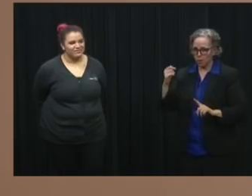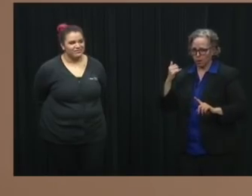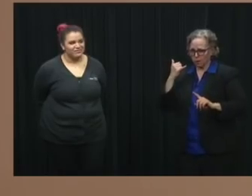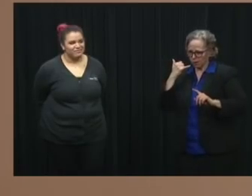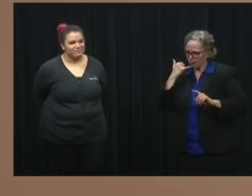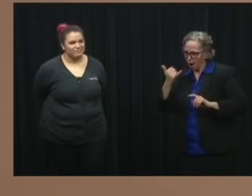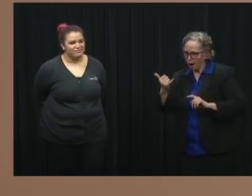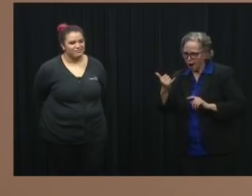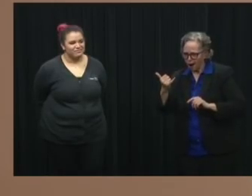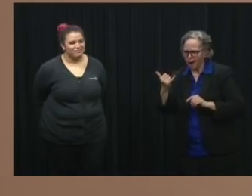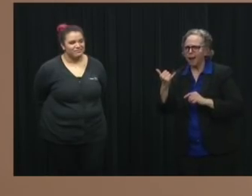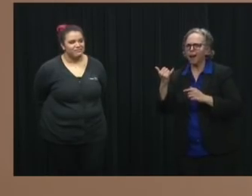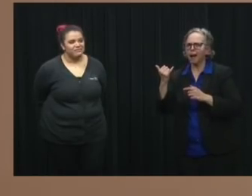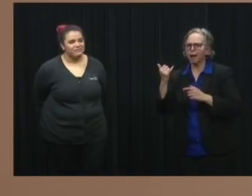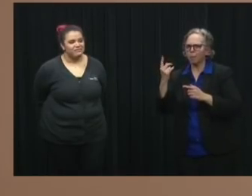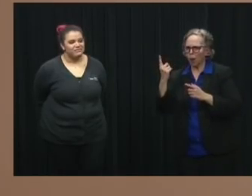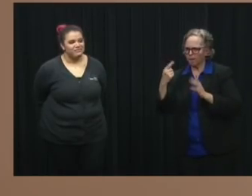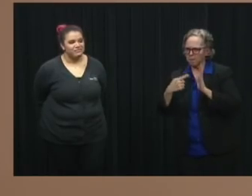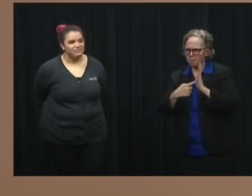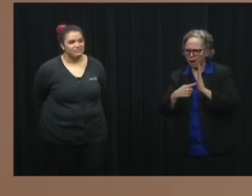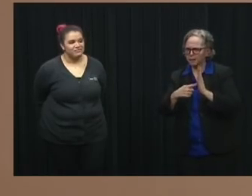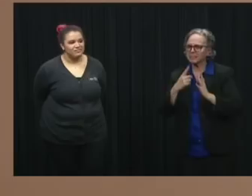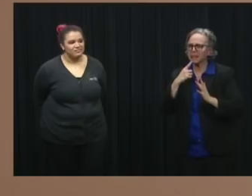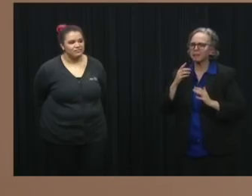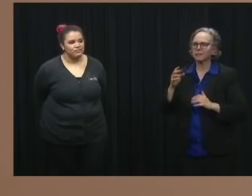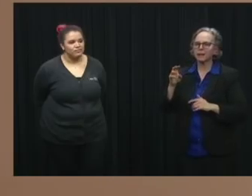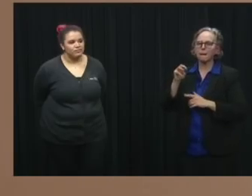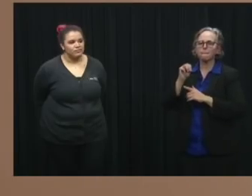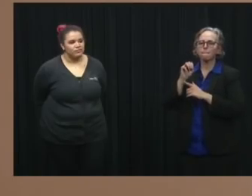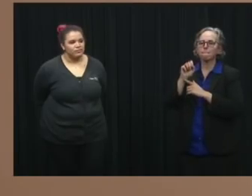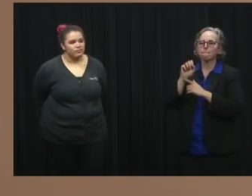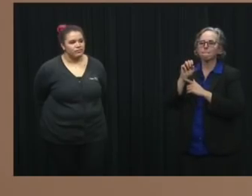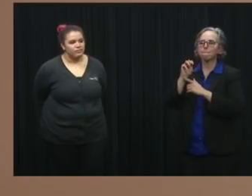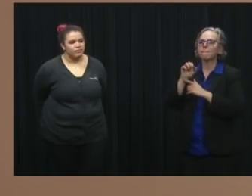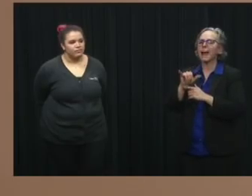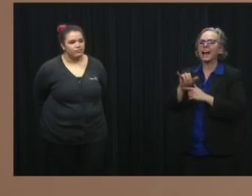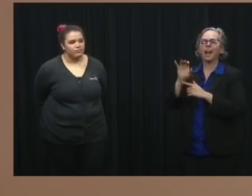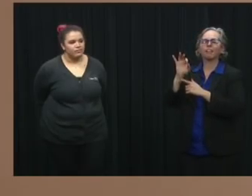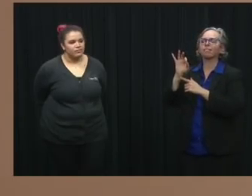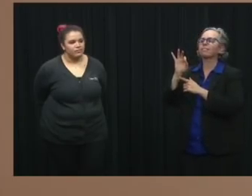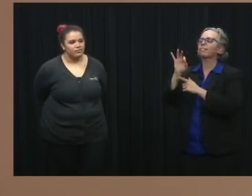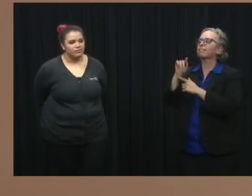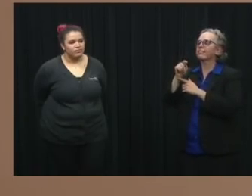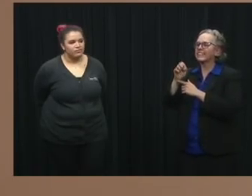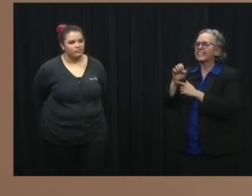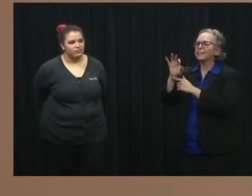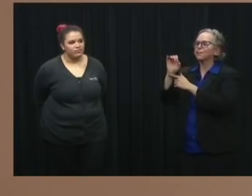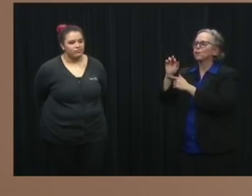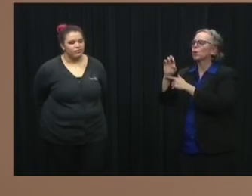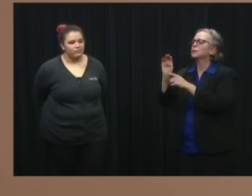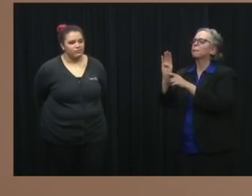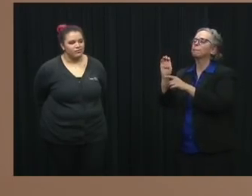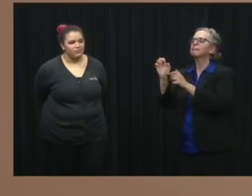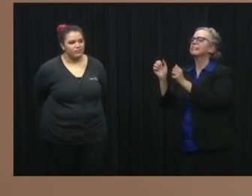age, I guess that's all ages now, I'm calling them the Force. So, thank you.